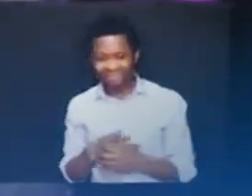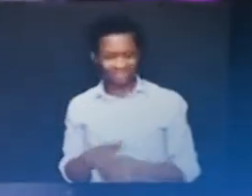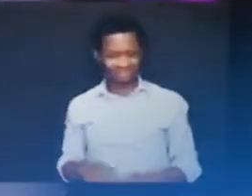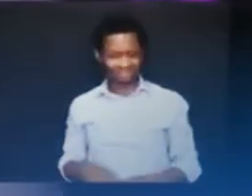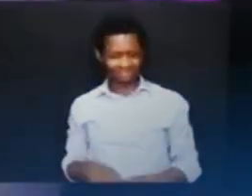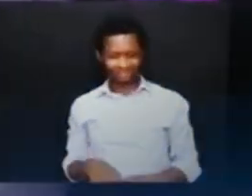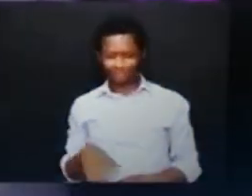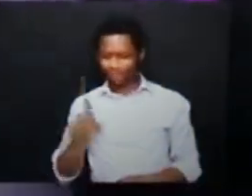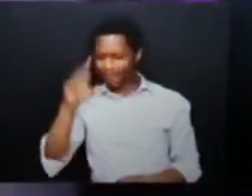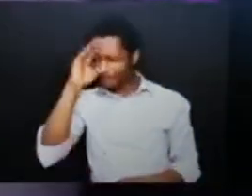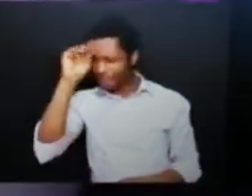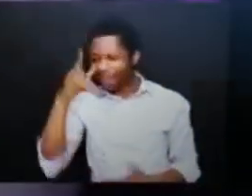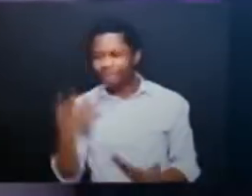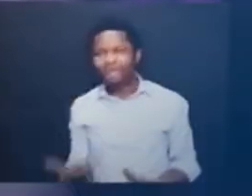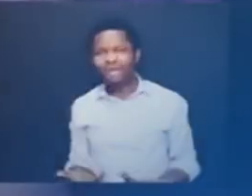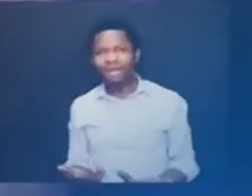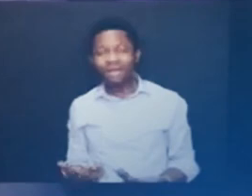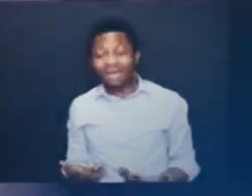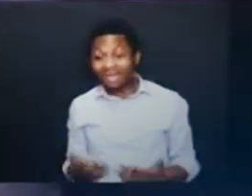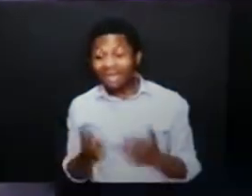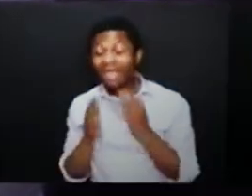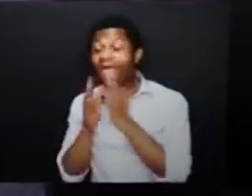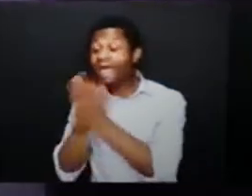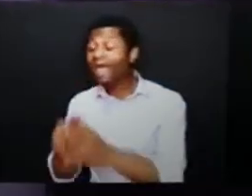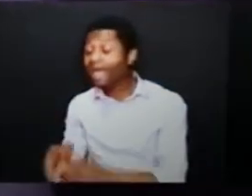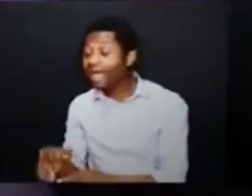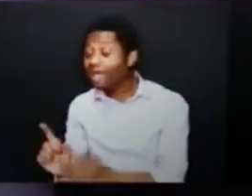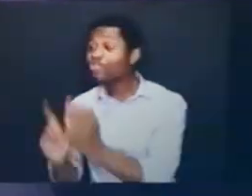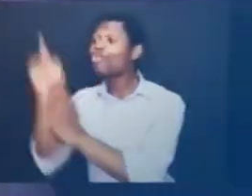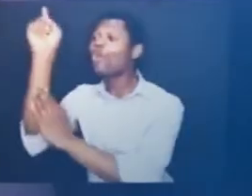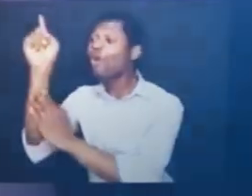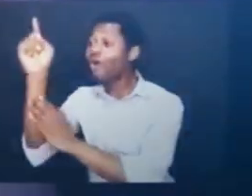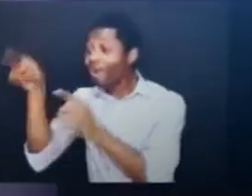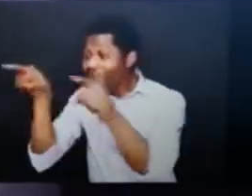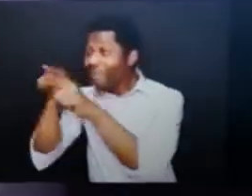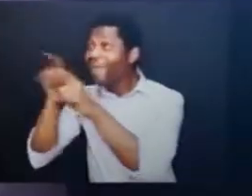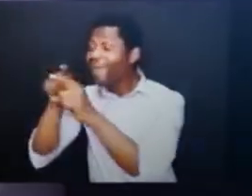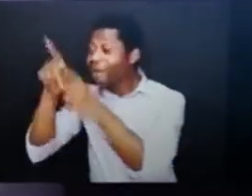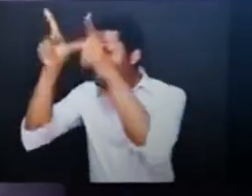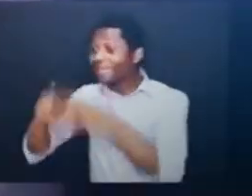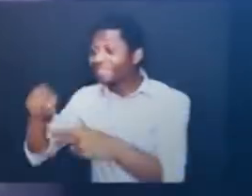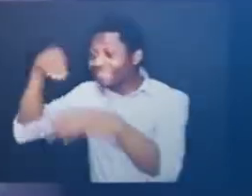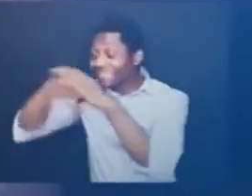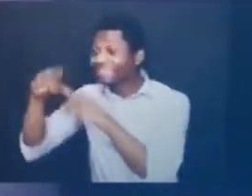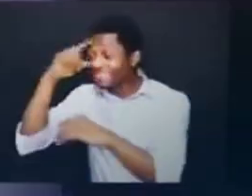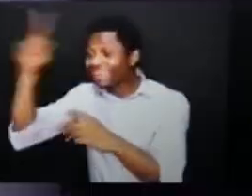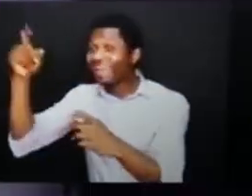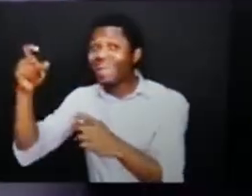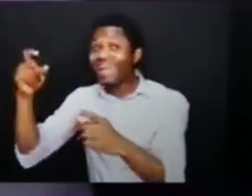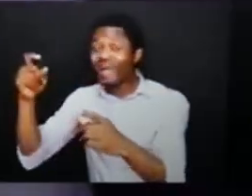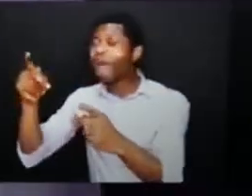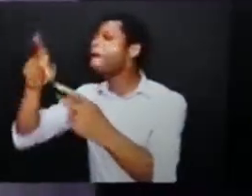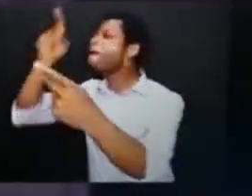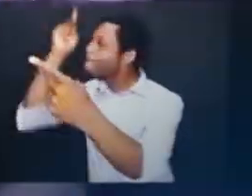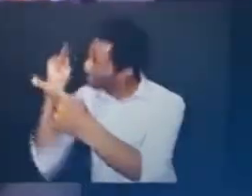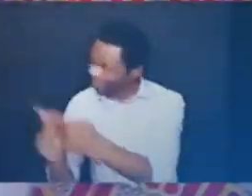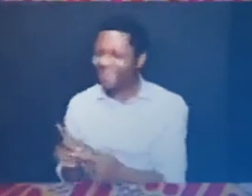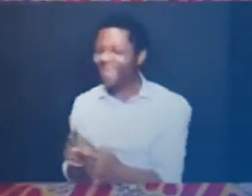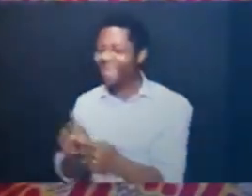I brand you be. I said, is he tall? Now I said, oh, wow. Like the image you saw. He said, you're who you know. Exactly. I said,